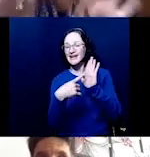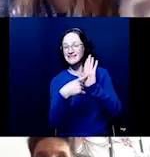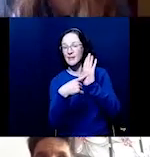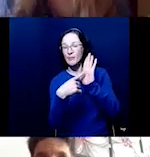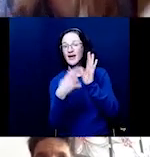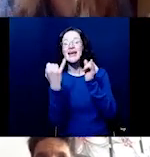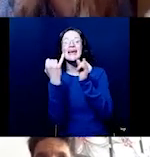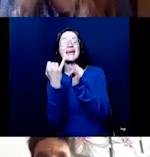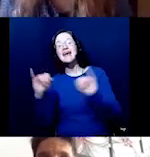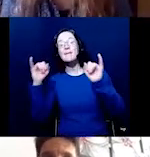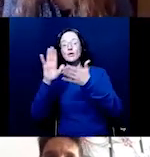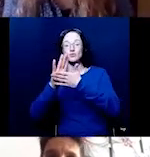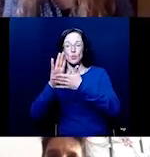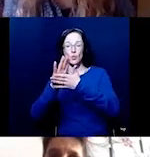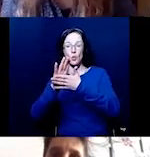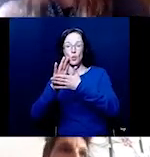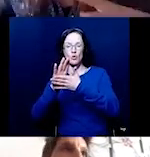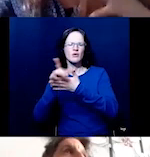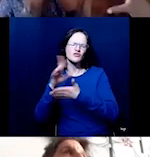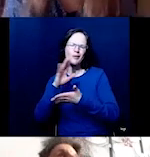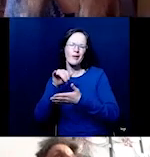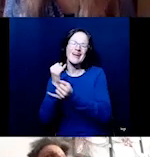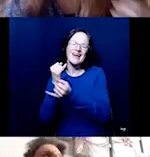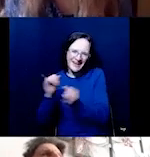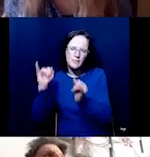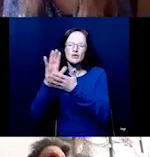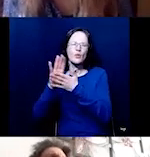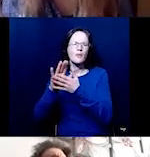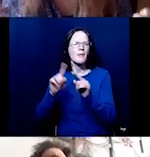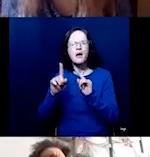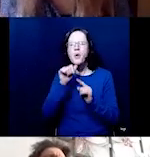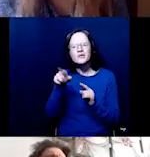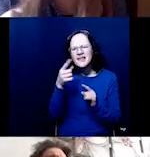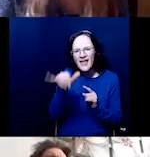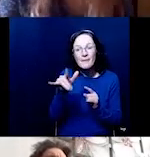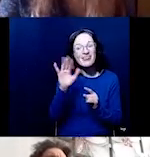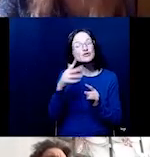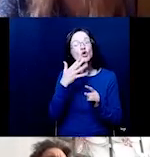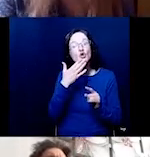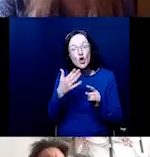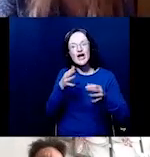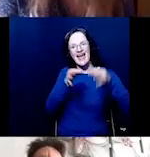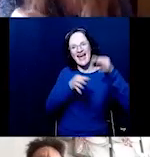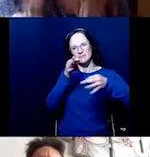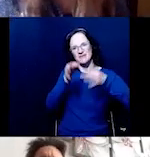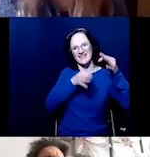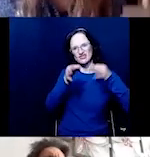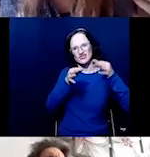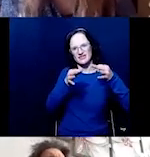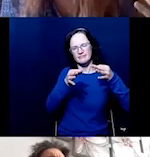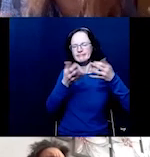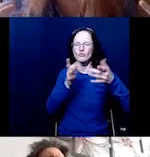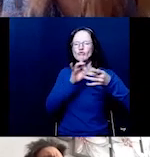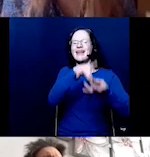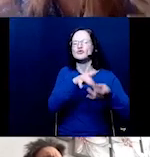So we're not talking about only independent schools, but yeah, I thought it was a good definition and example in the context of education when